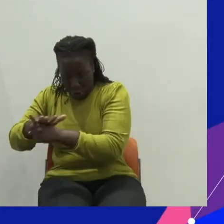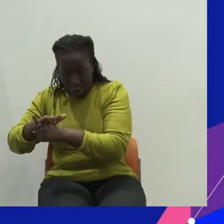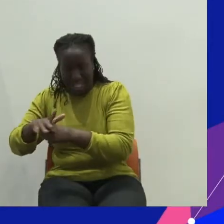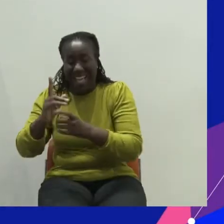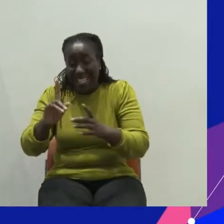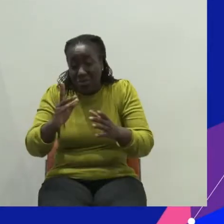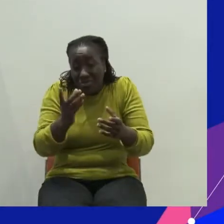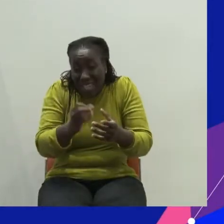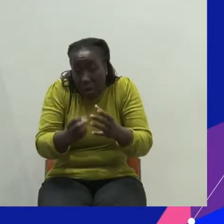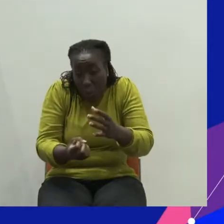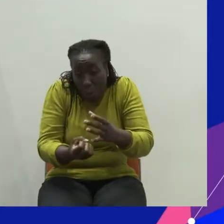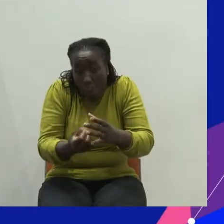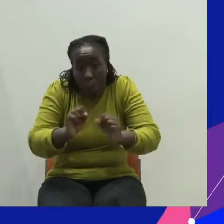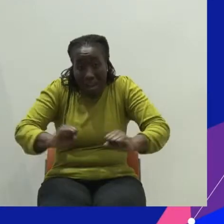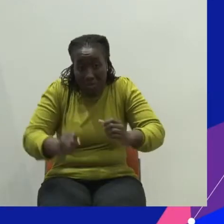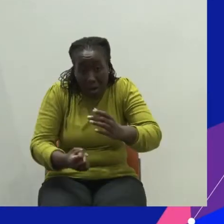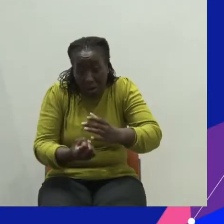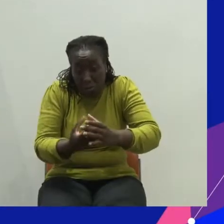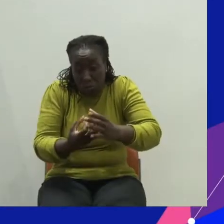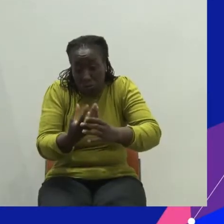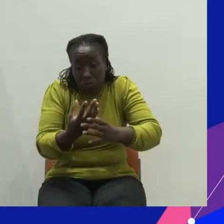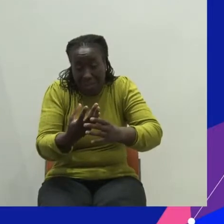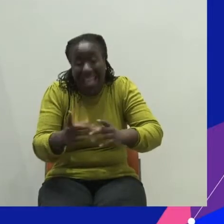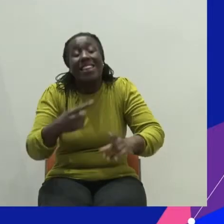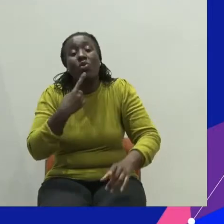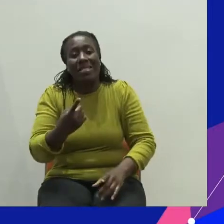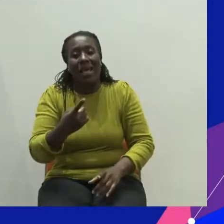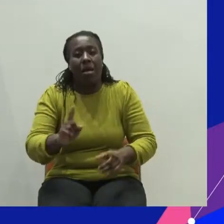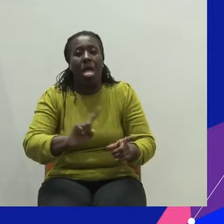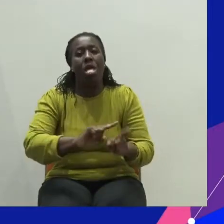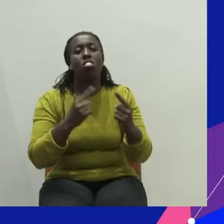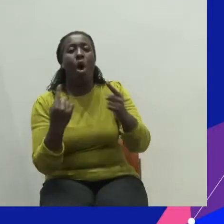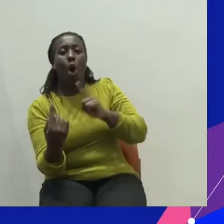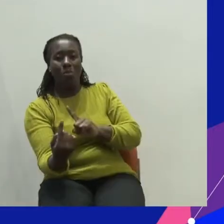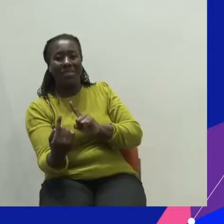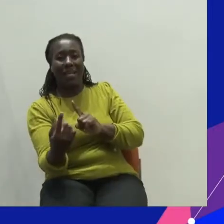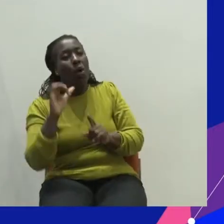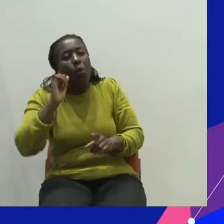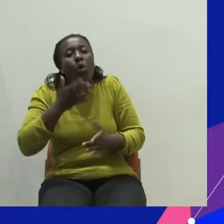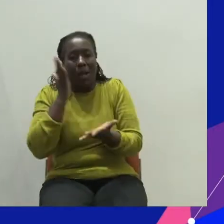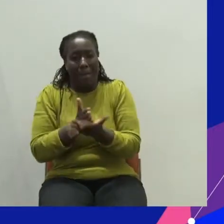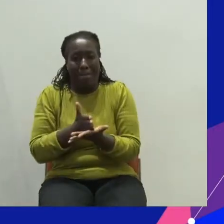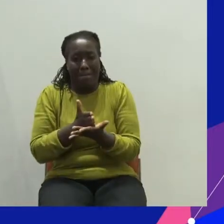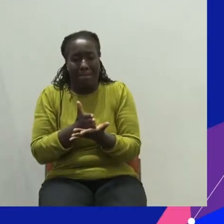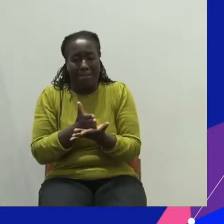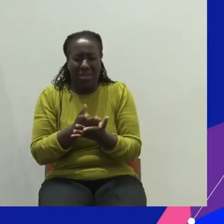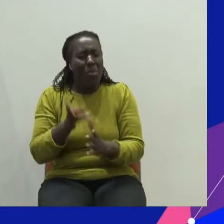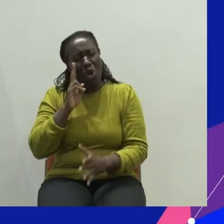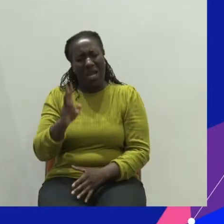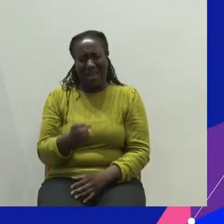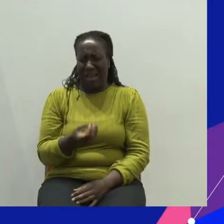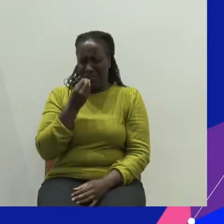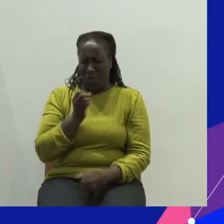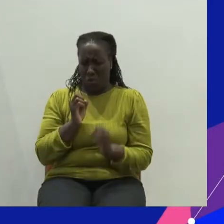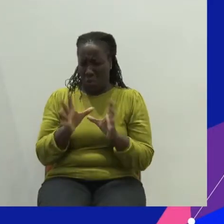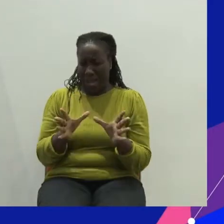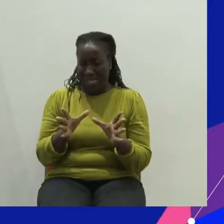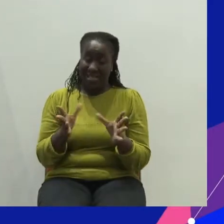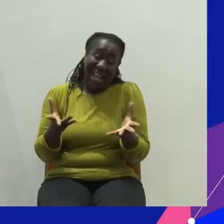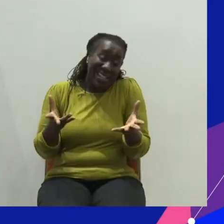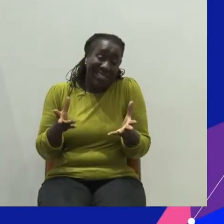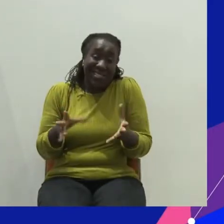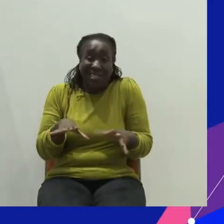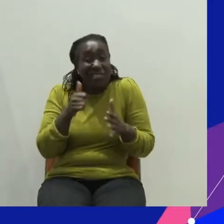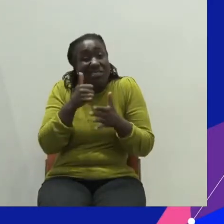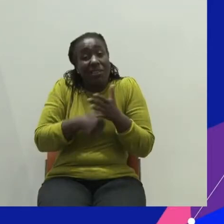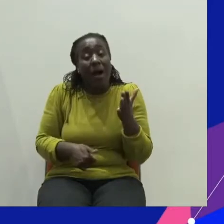emerge where I think the exact opposite of what I said is going to be true. I gave this example of looking at food waste as a starting